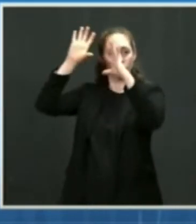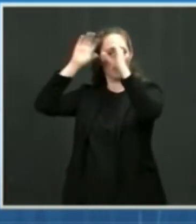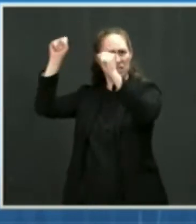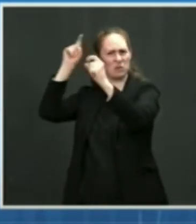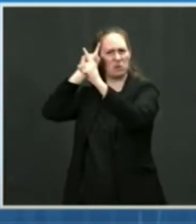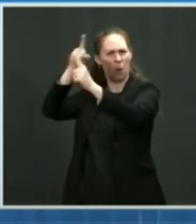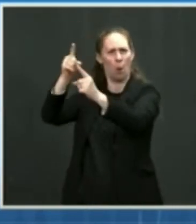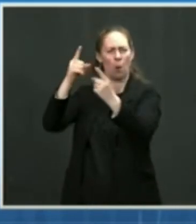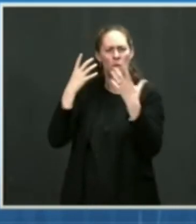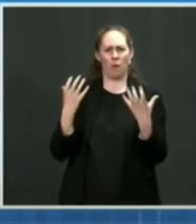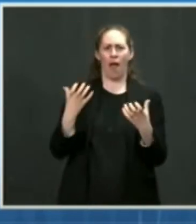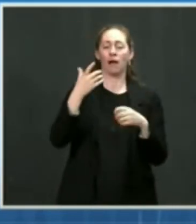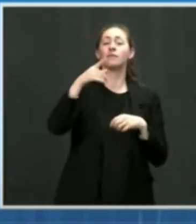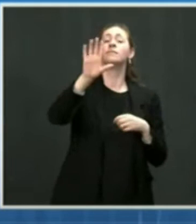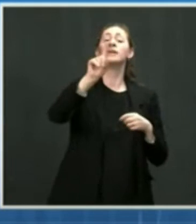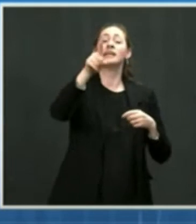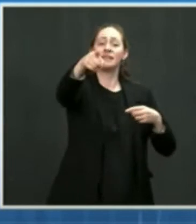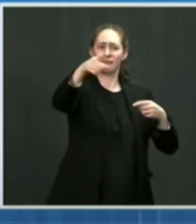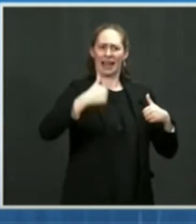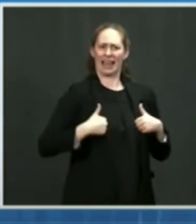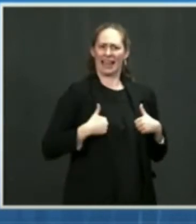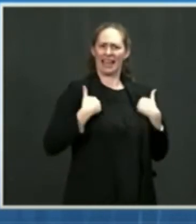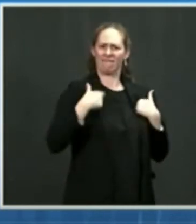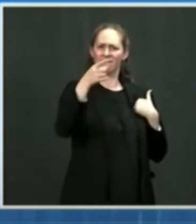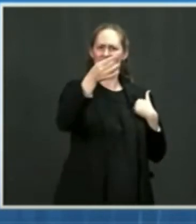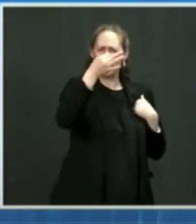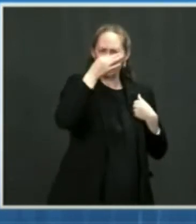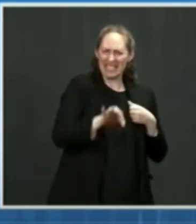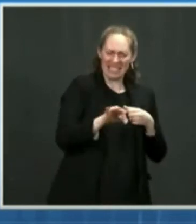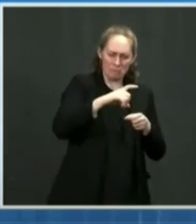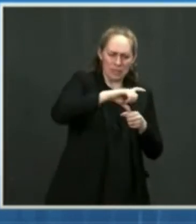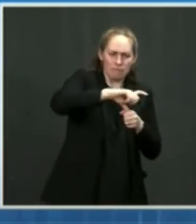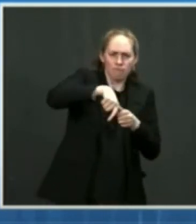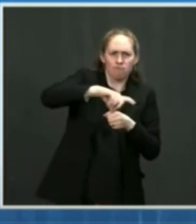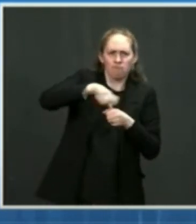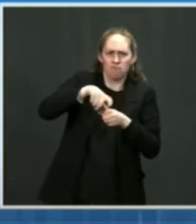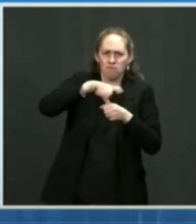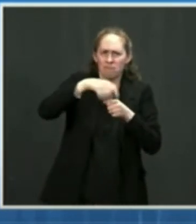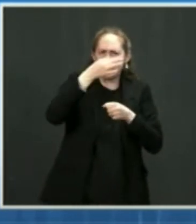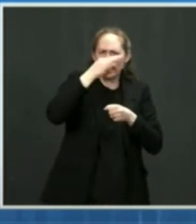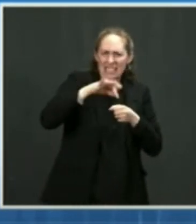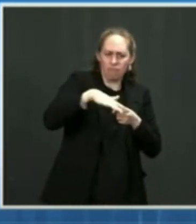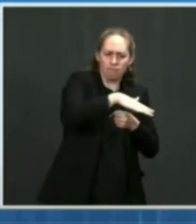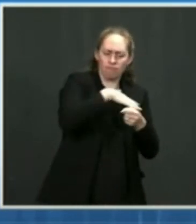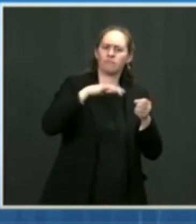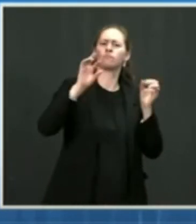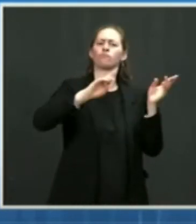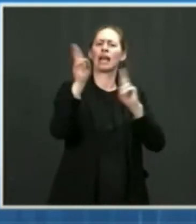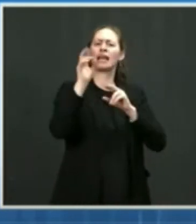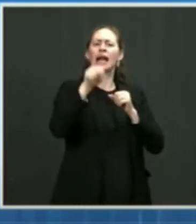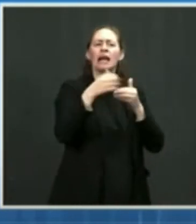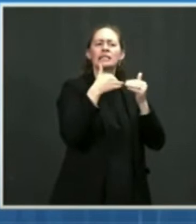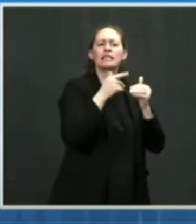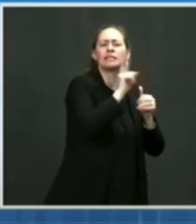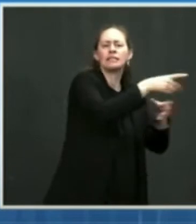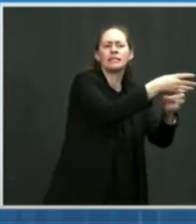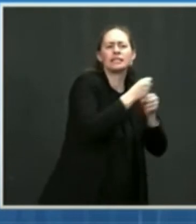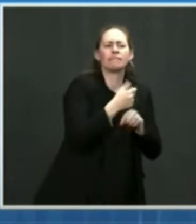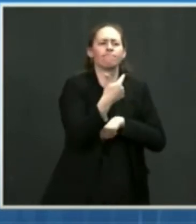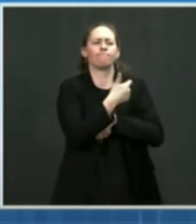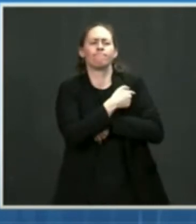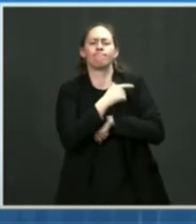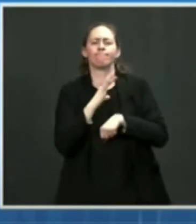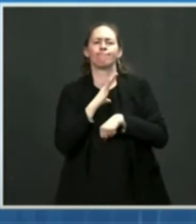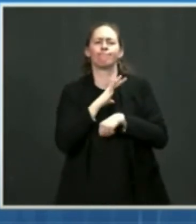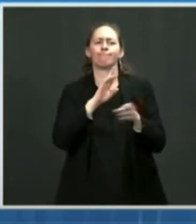live by this coming Monday. At the same time, we're working with states to ensure that they are ordering the full amount available to